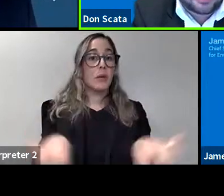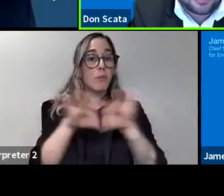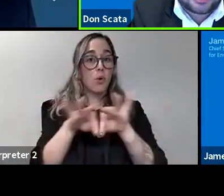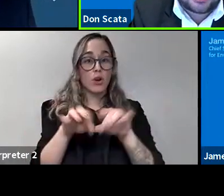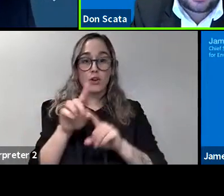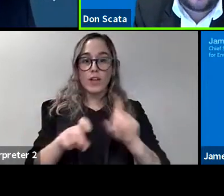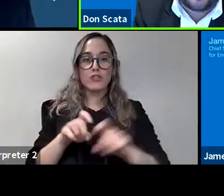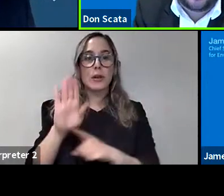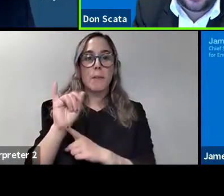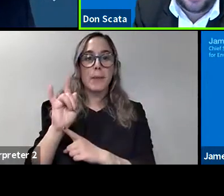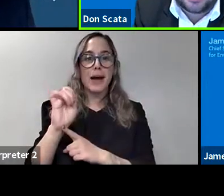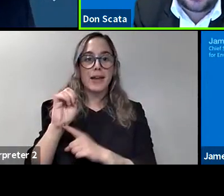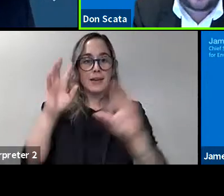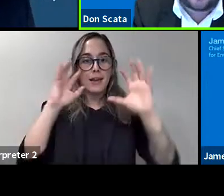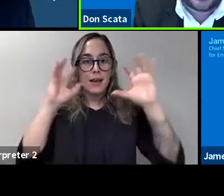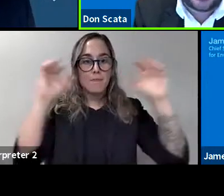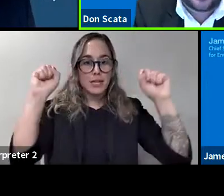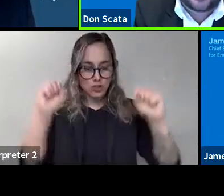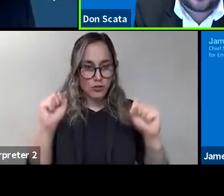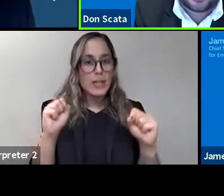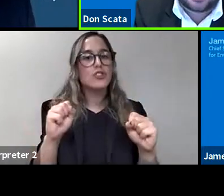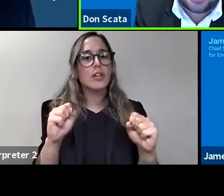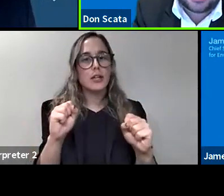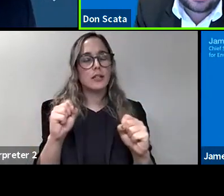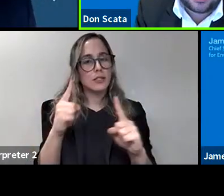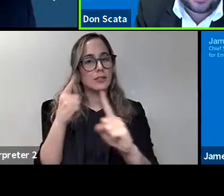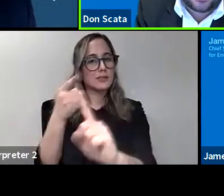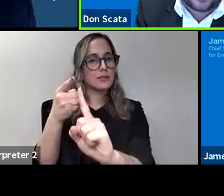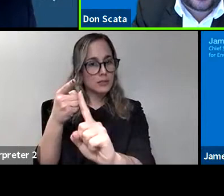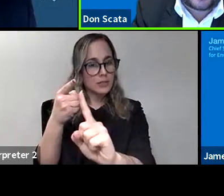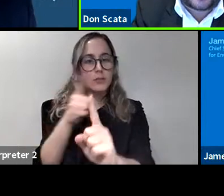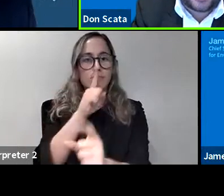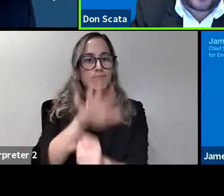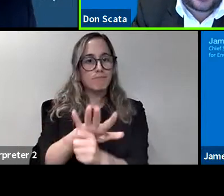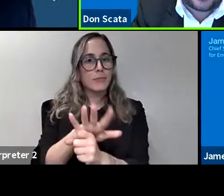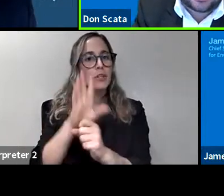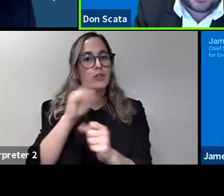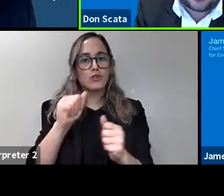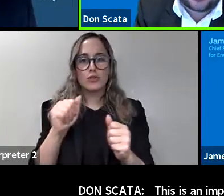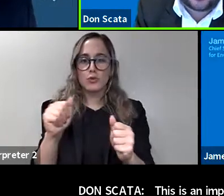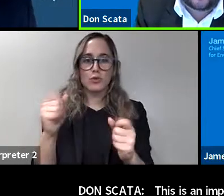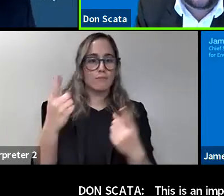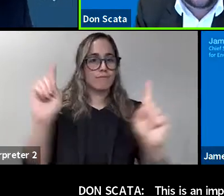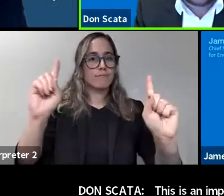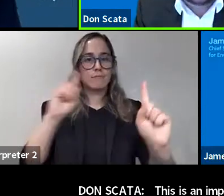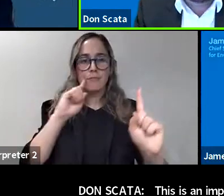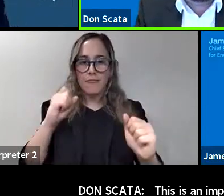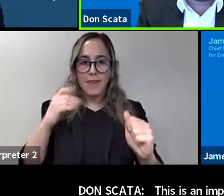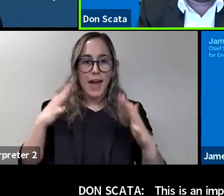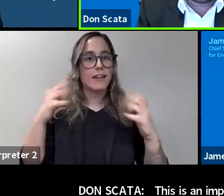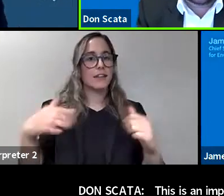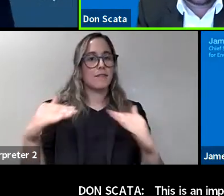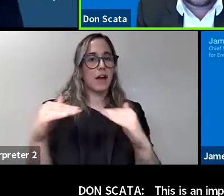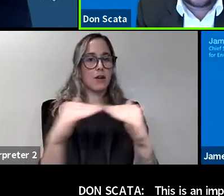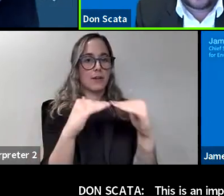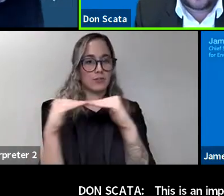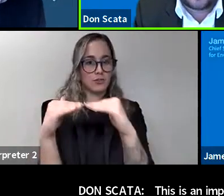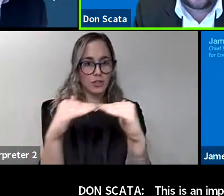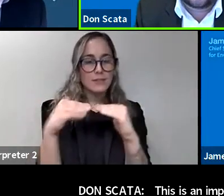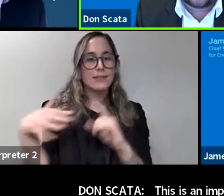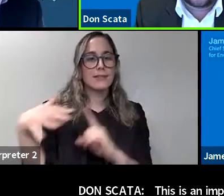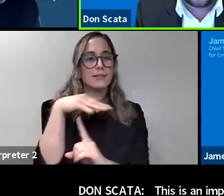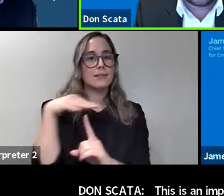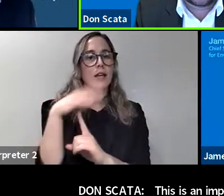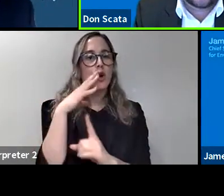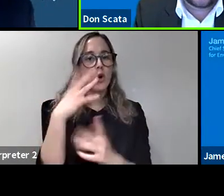Biden administration is committed to achieving environmental justice and has tasked agencies to incorporate environmental justice